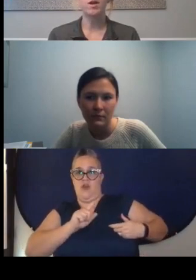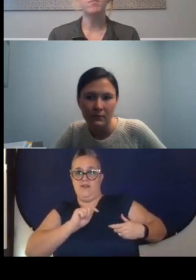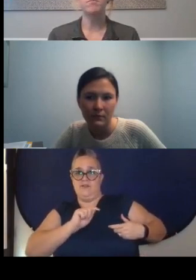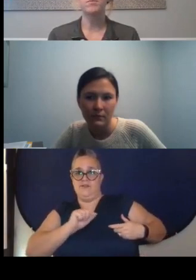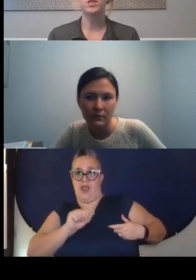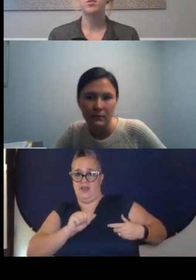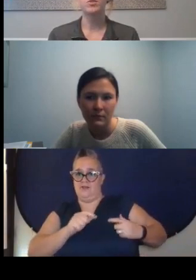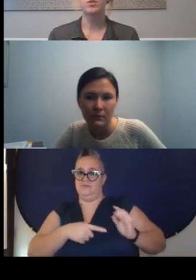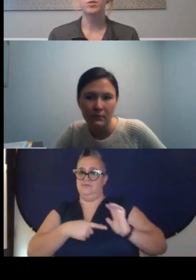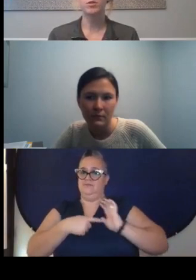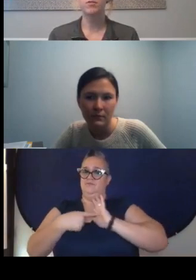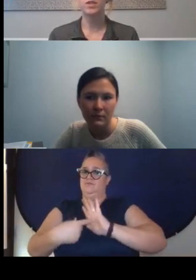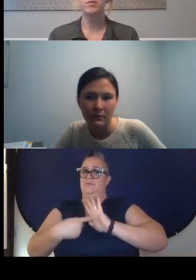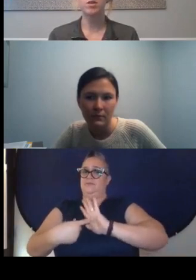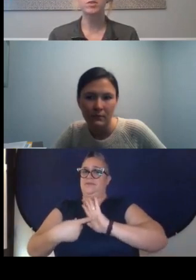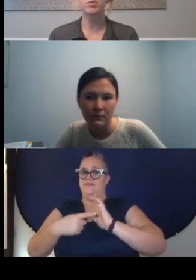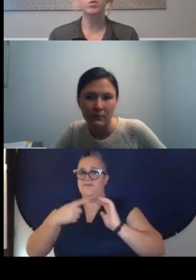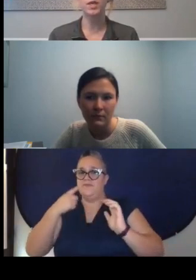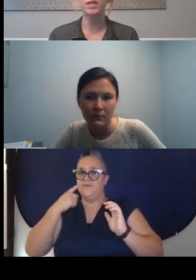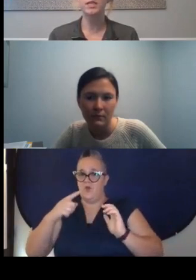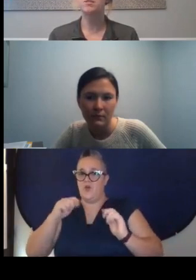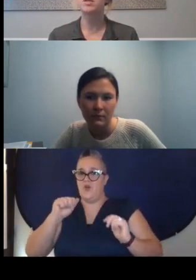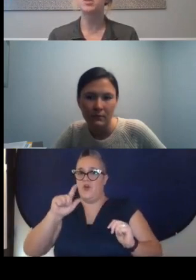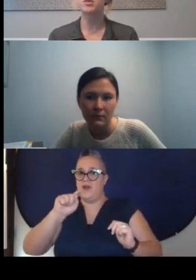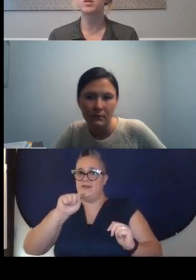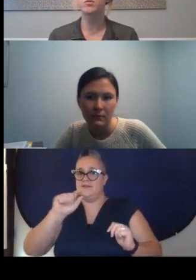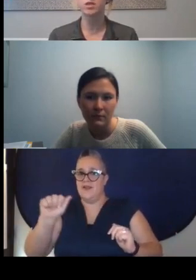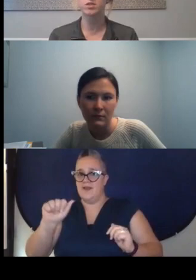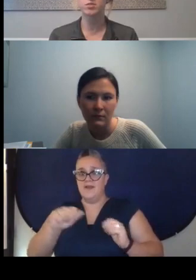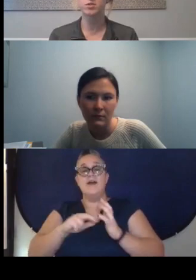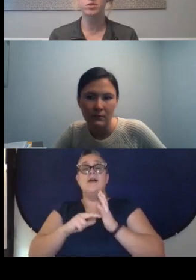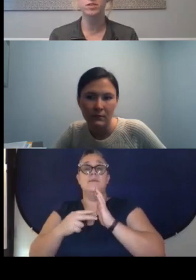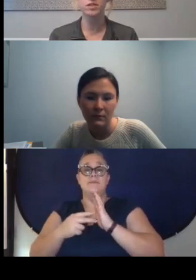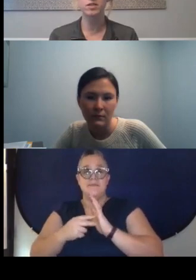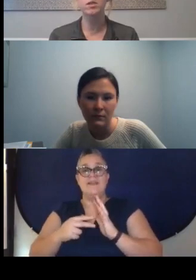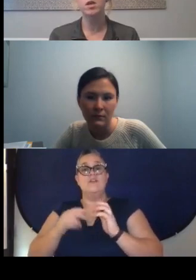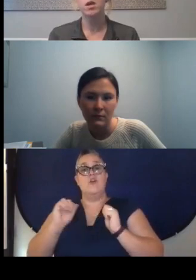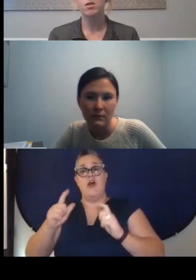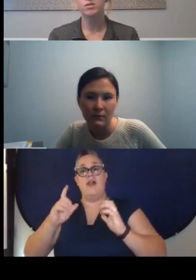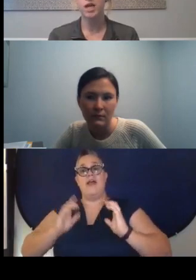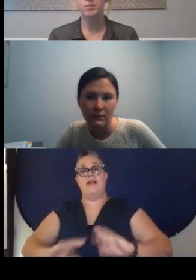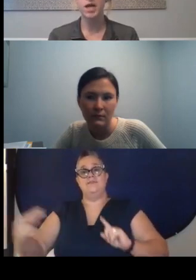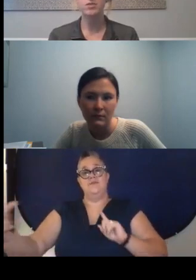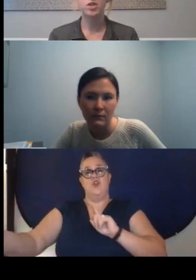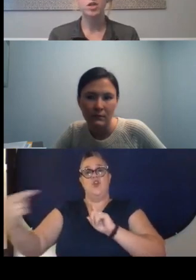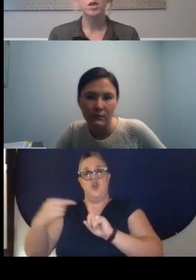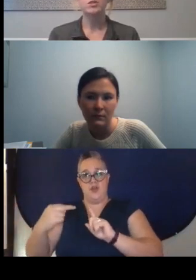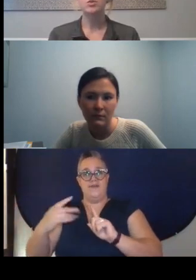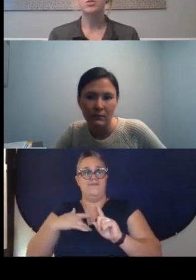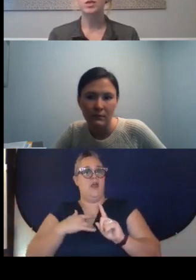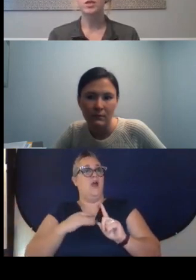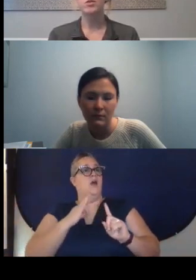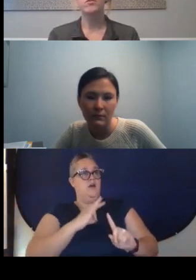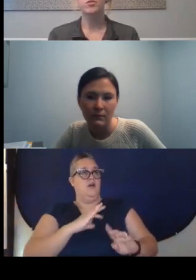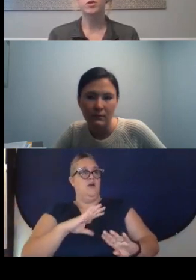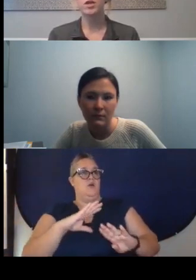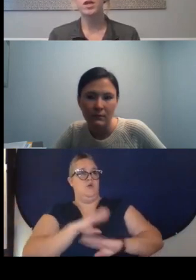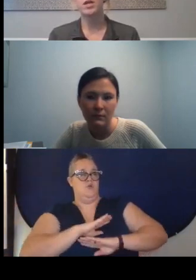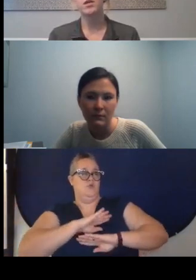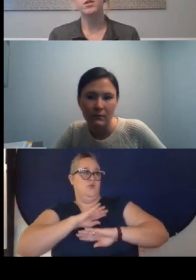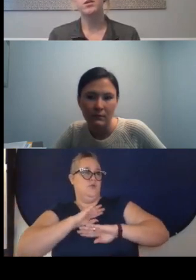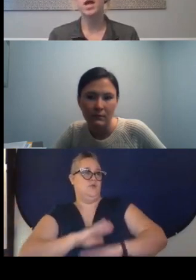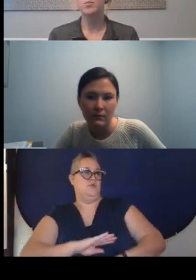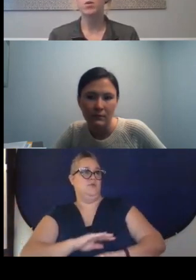are, they're the face of Alta. So they need to make sure that those customer service skills are top notch. And so we really look